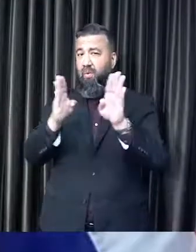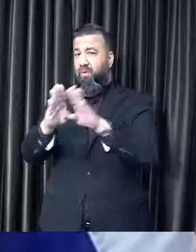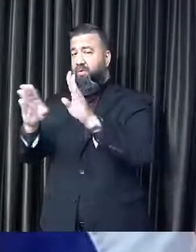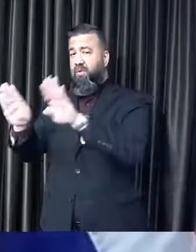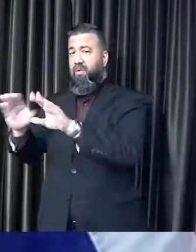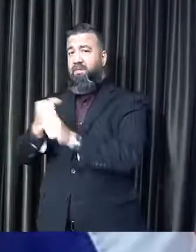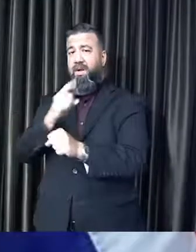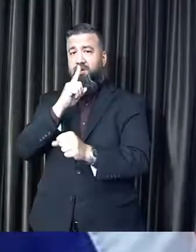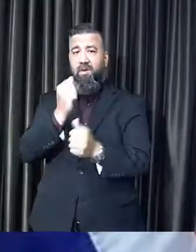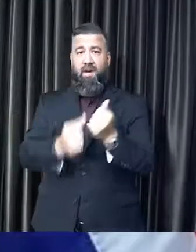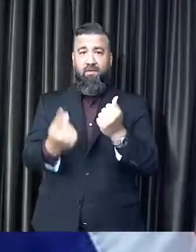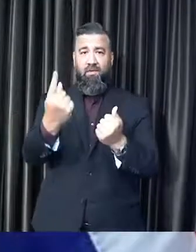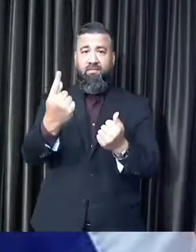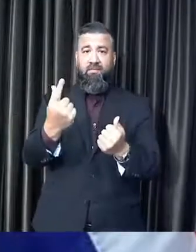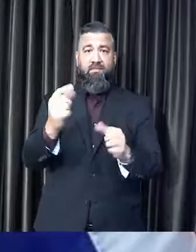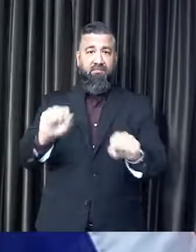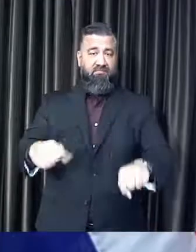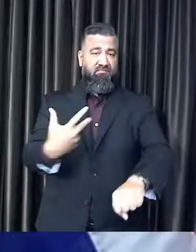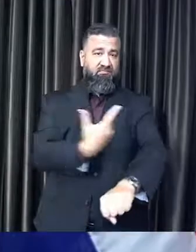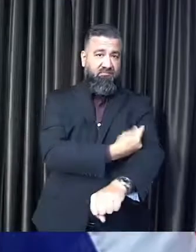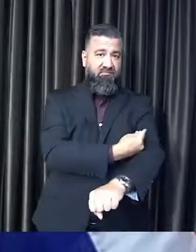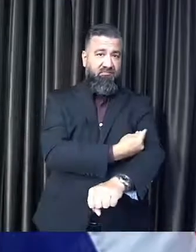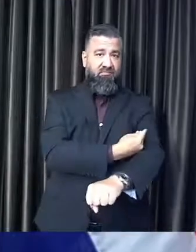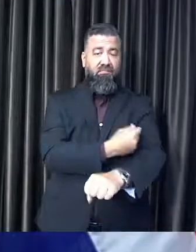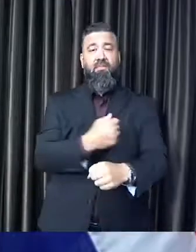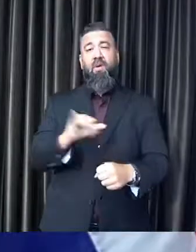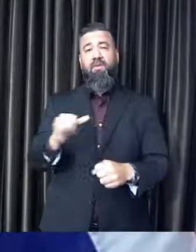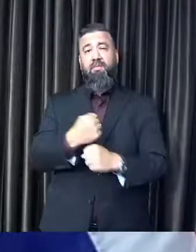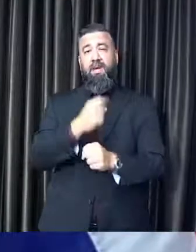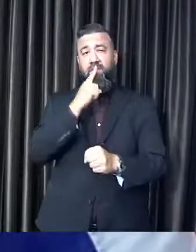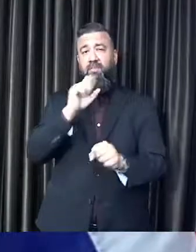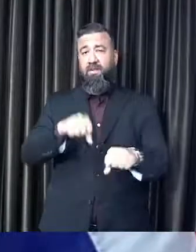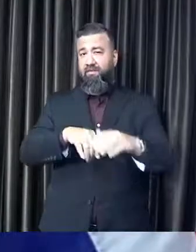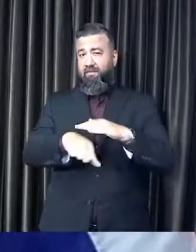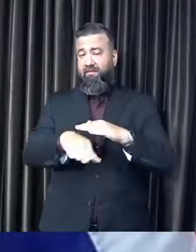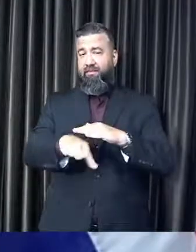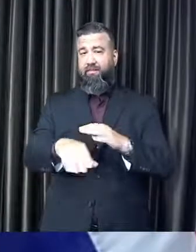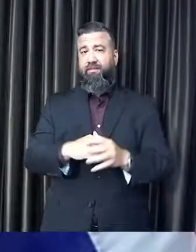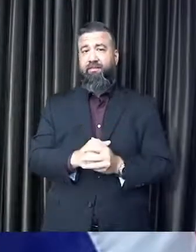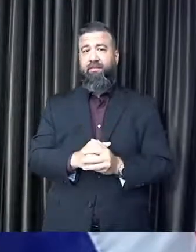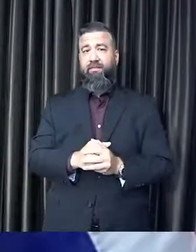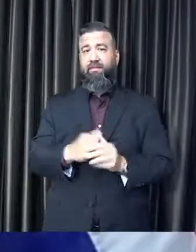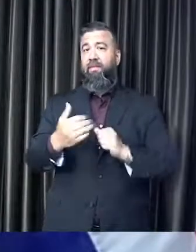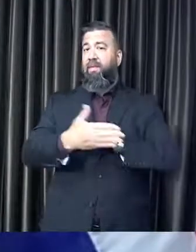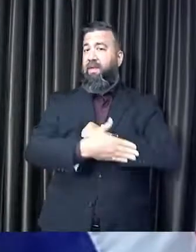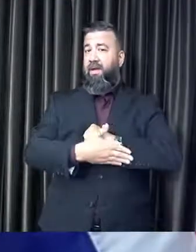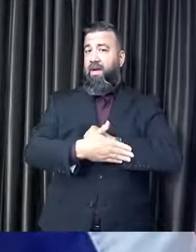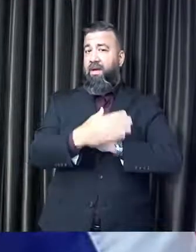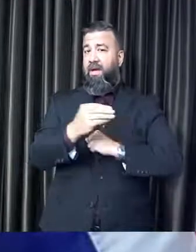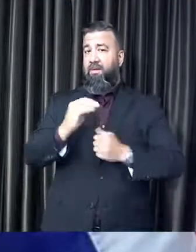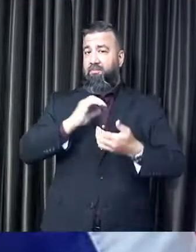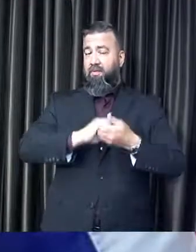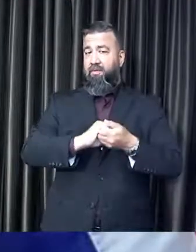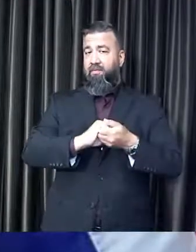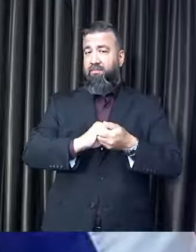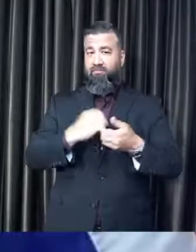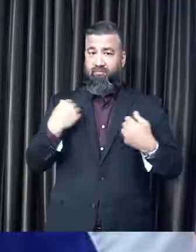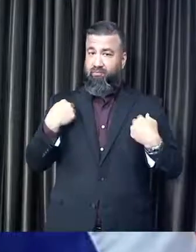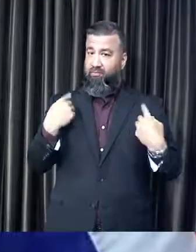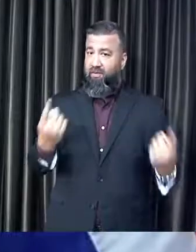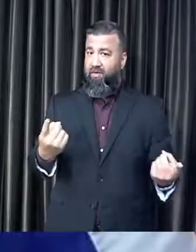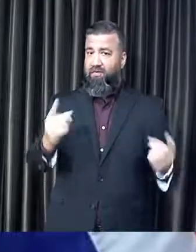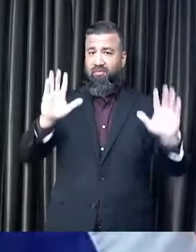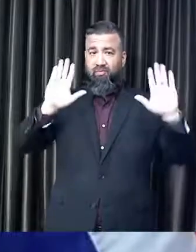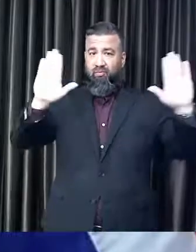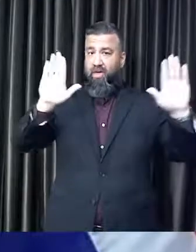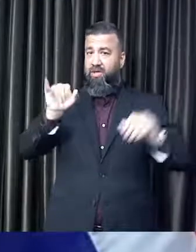about the vaccine and to ensure that they have access to a shot. The county and its partners have done a great job in a